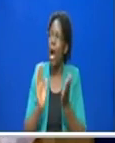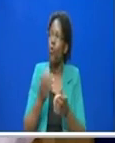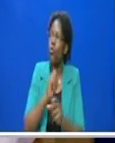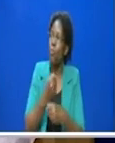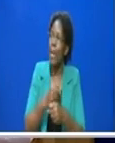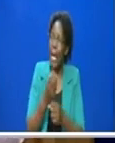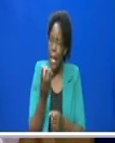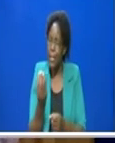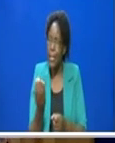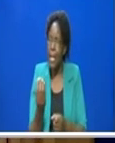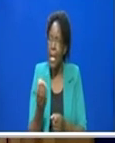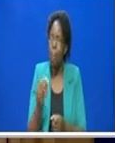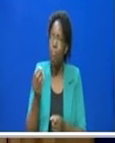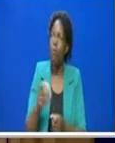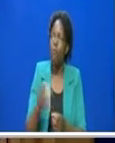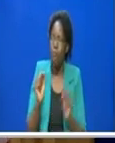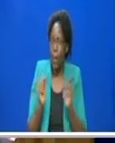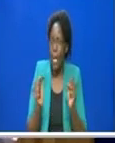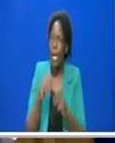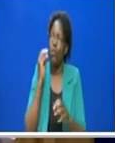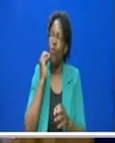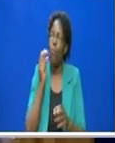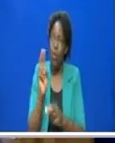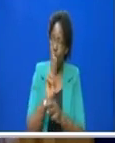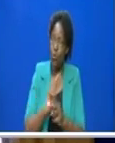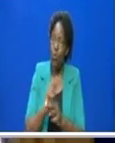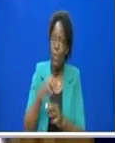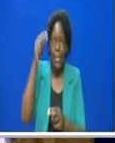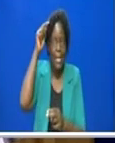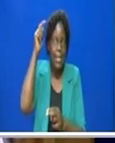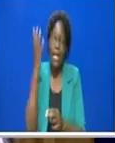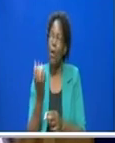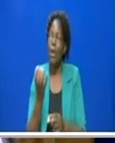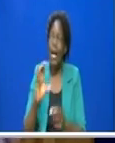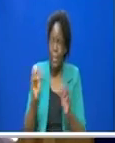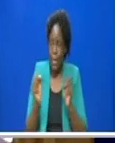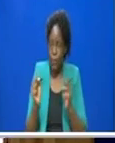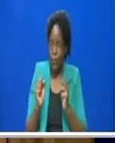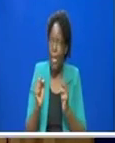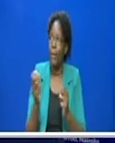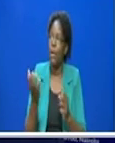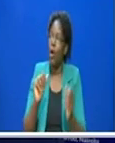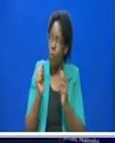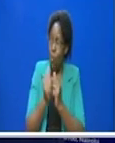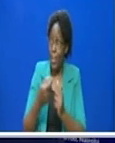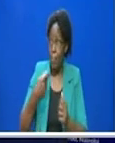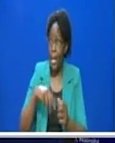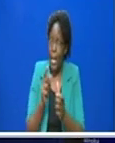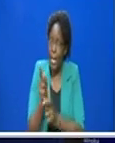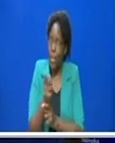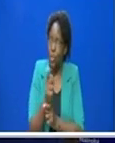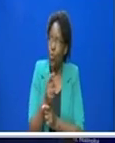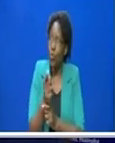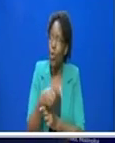a simple fridge at home, using charcoal as a refrigerant. And with me in studio,